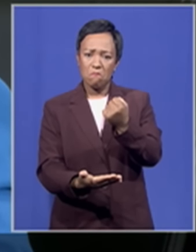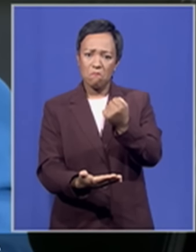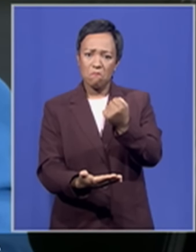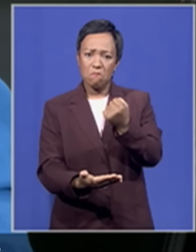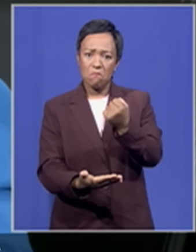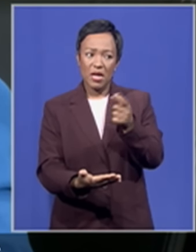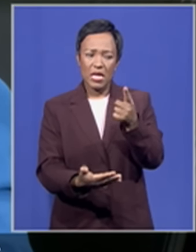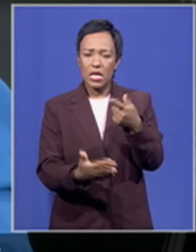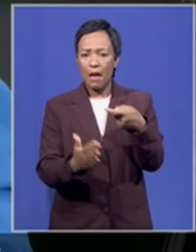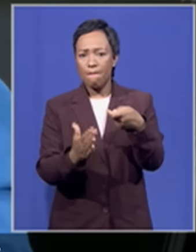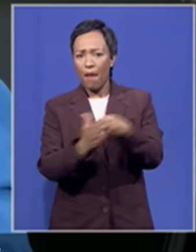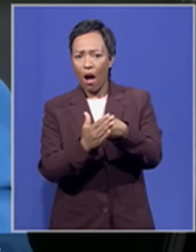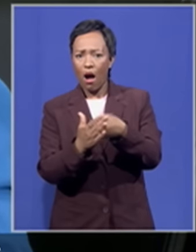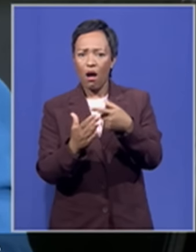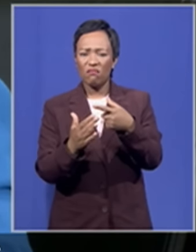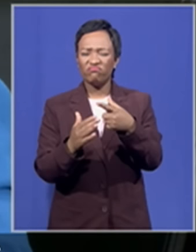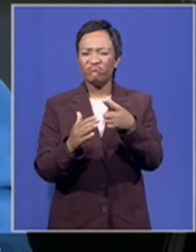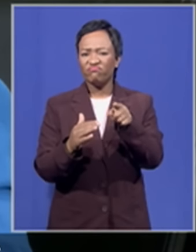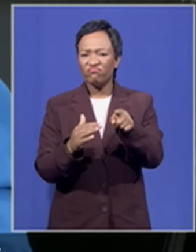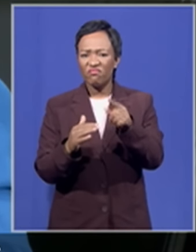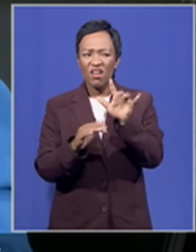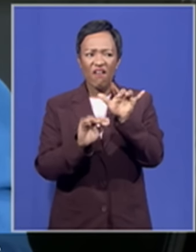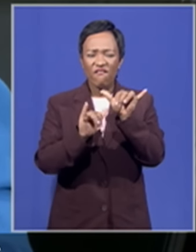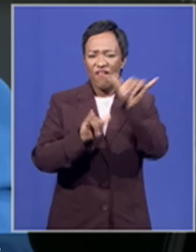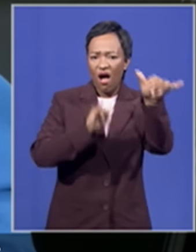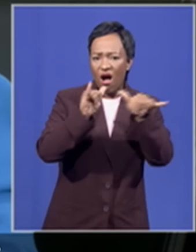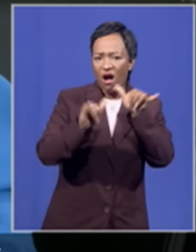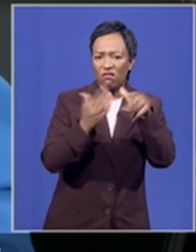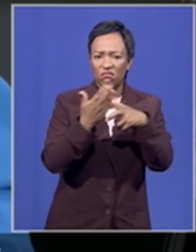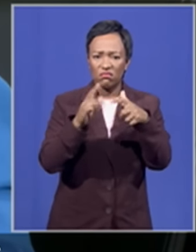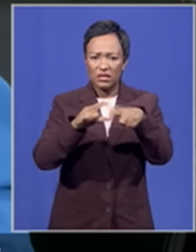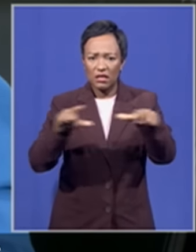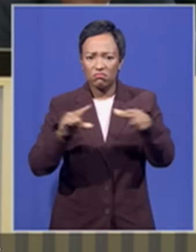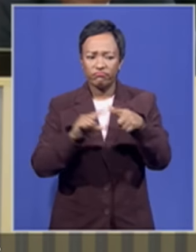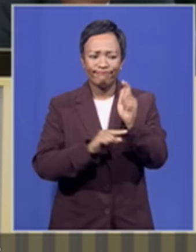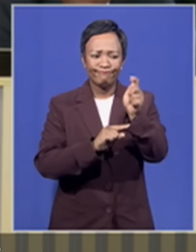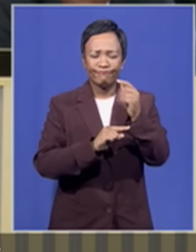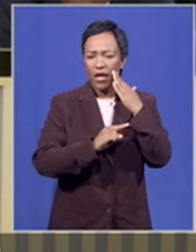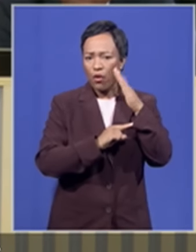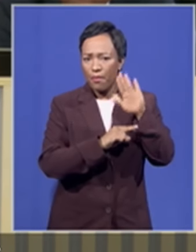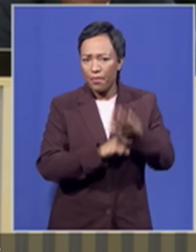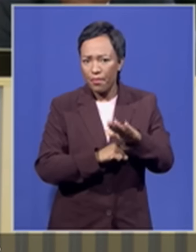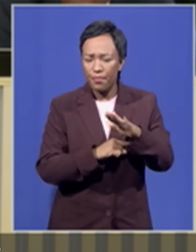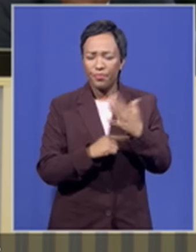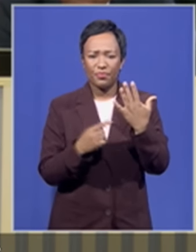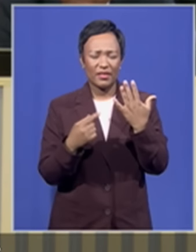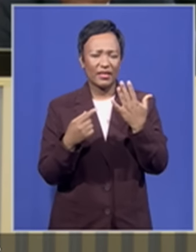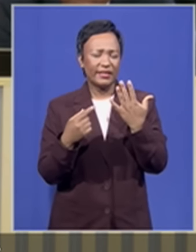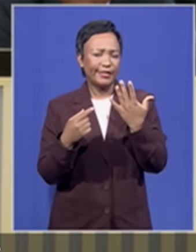purchased flight tickets and paid for the accommodation for the